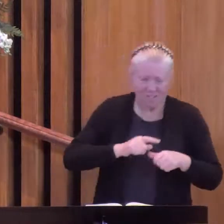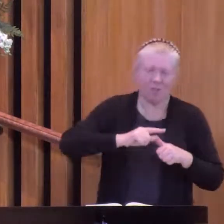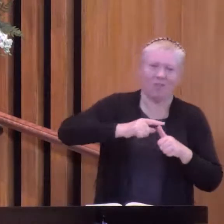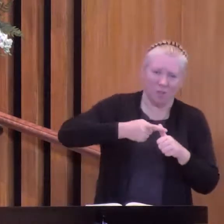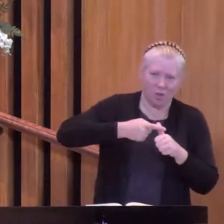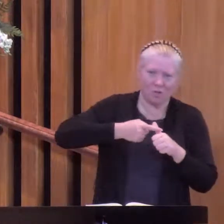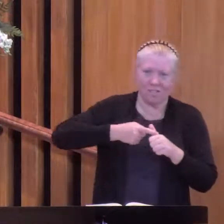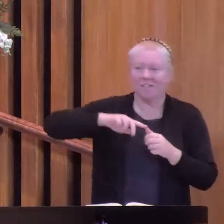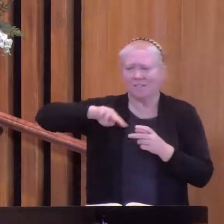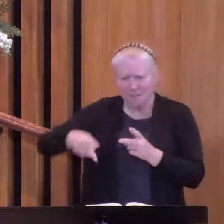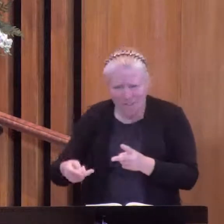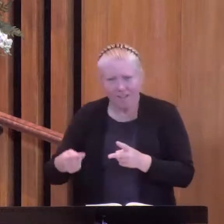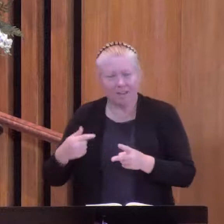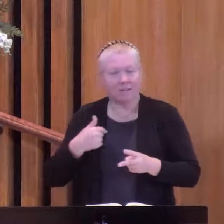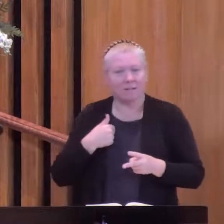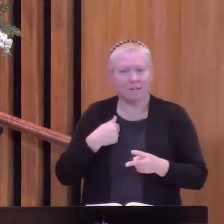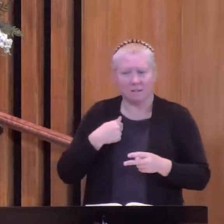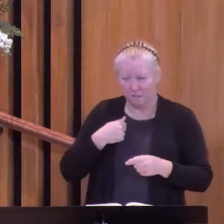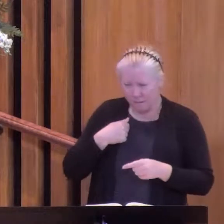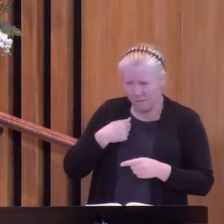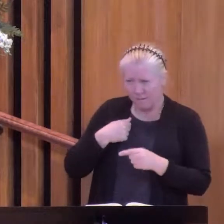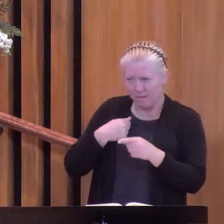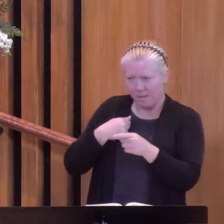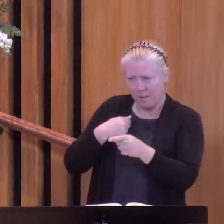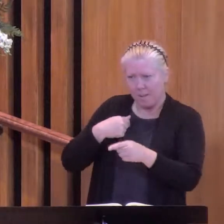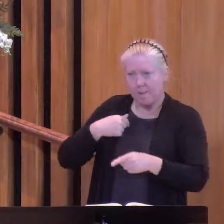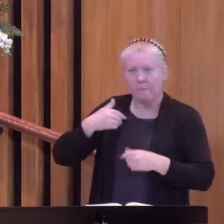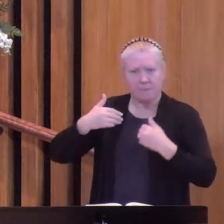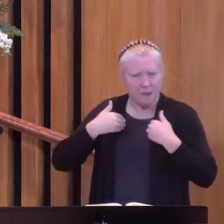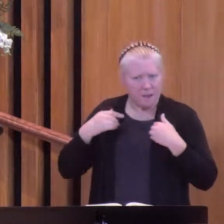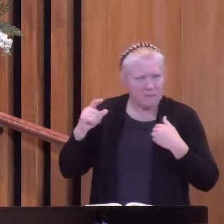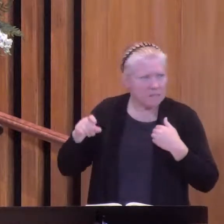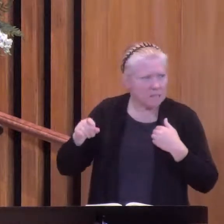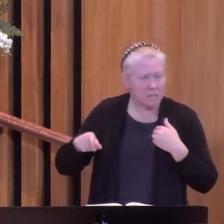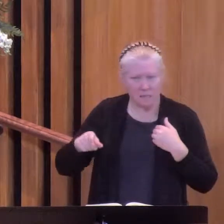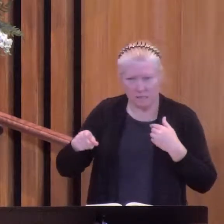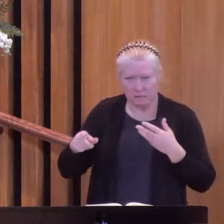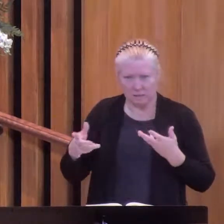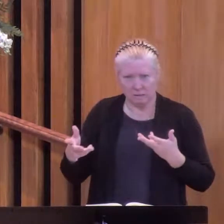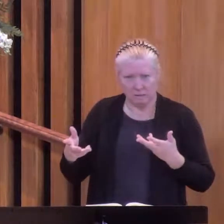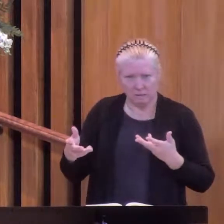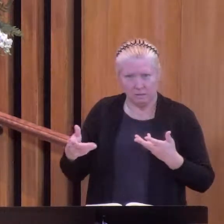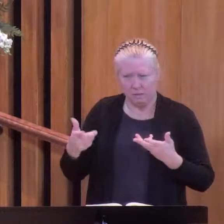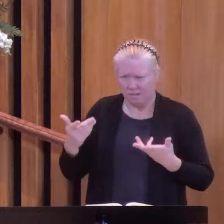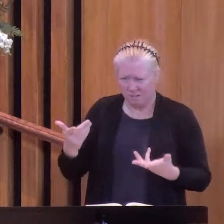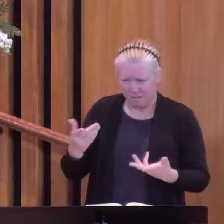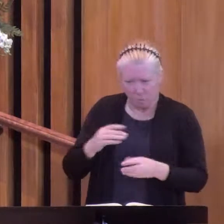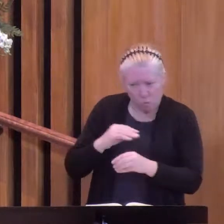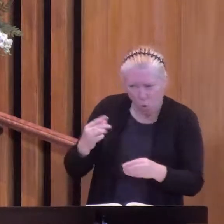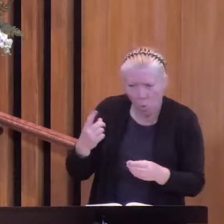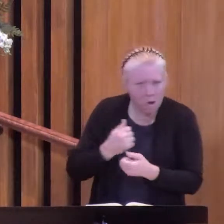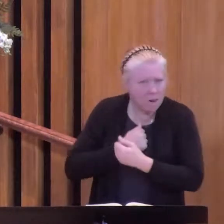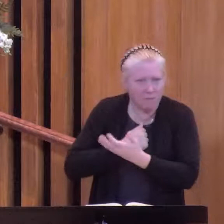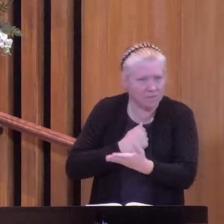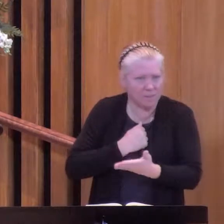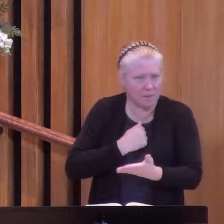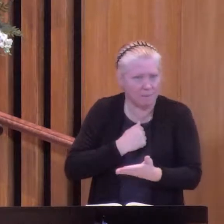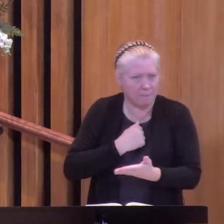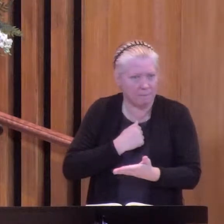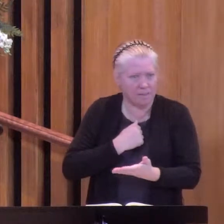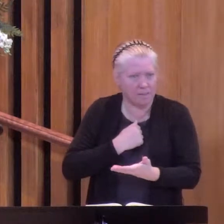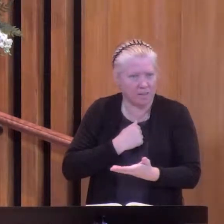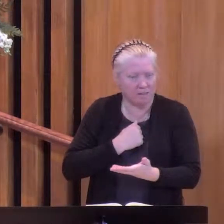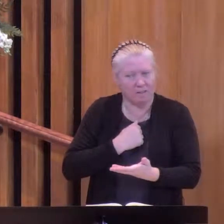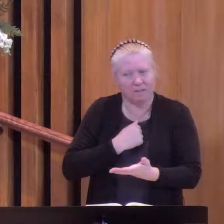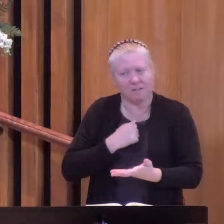we encounter people with need, people who come to us who lack love, who lack the support